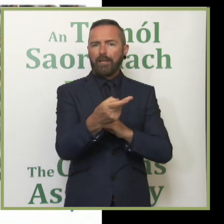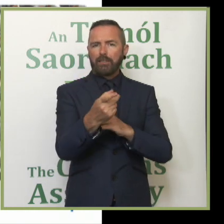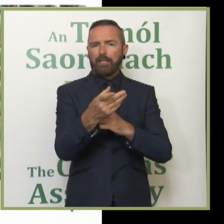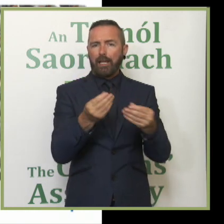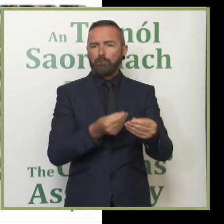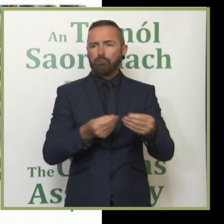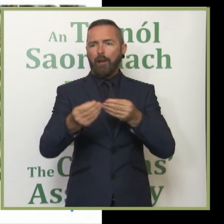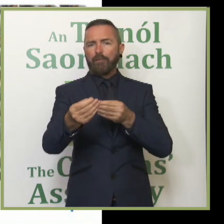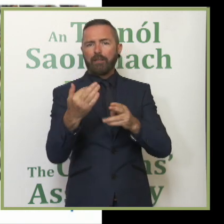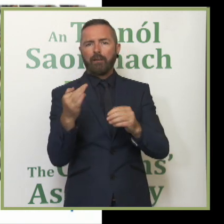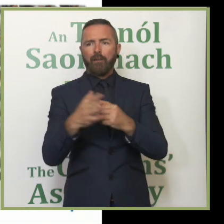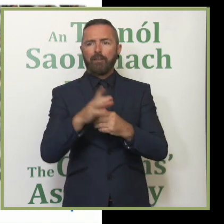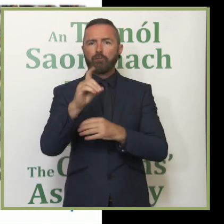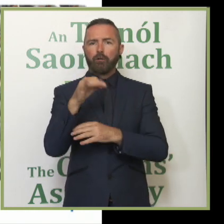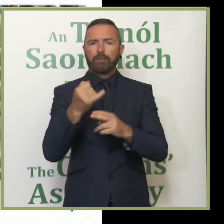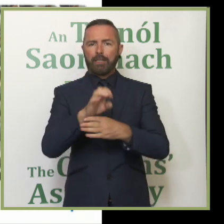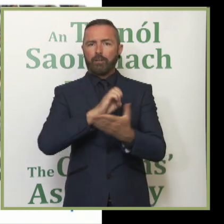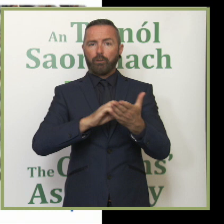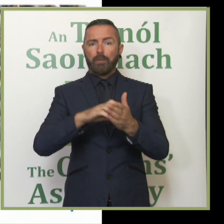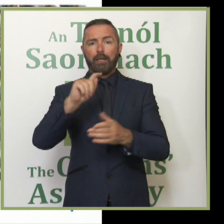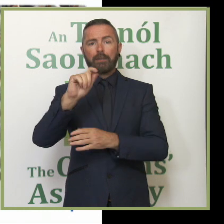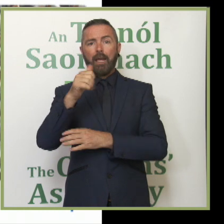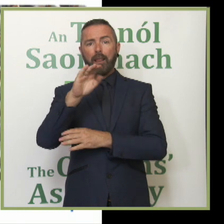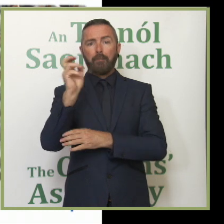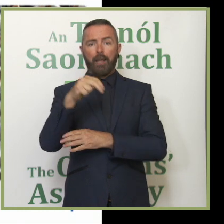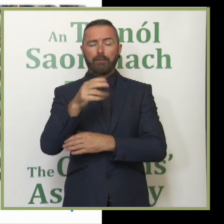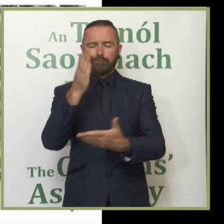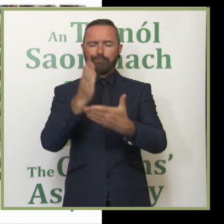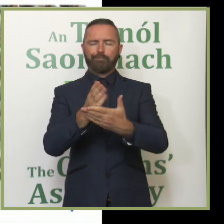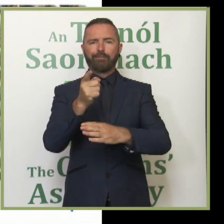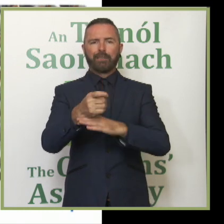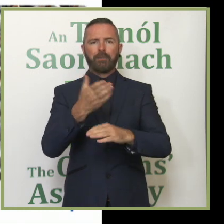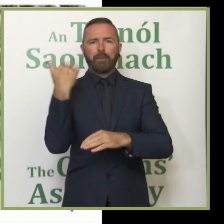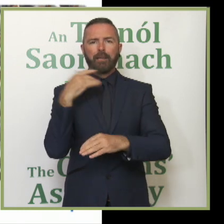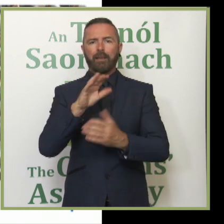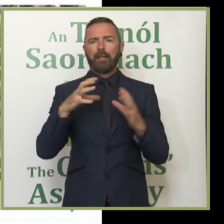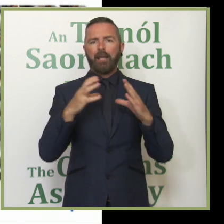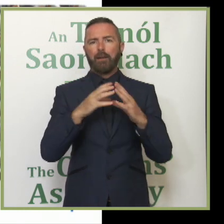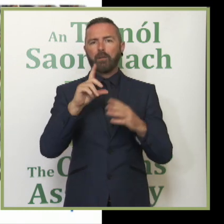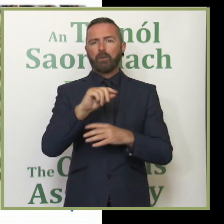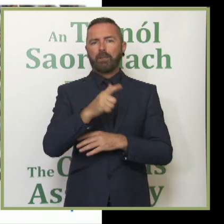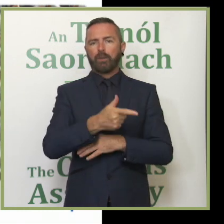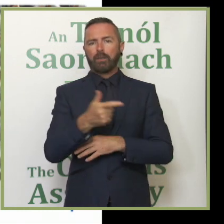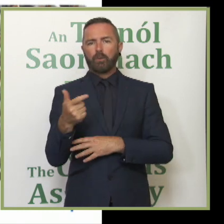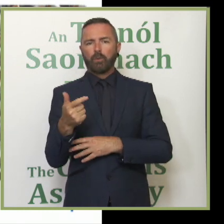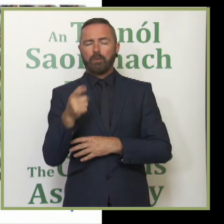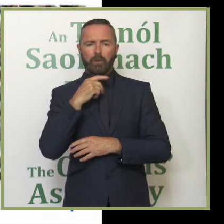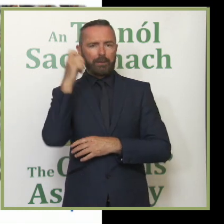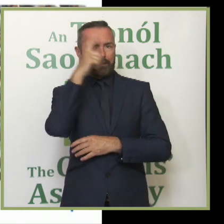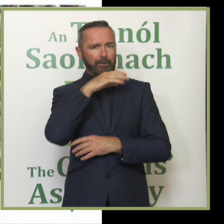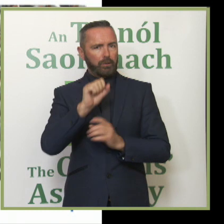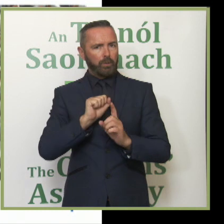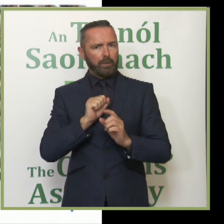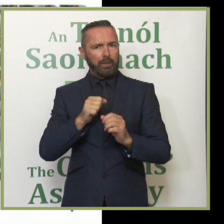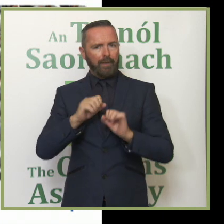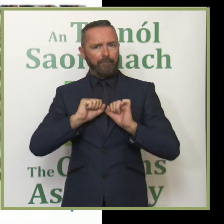towards Europe. The Taliban have announced a ban on this in April 2022, but it could be quite difficult to enforce, especially in relation